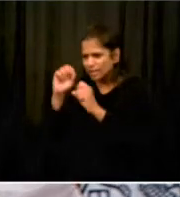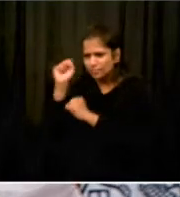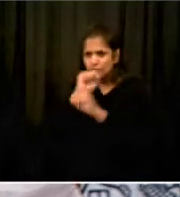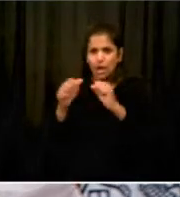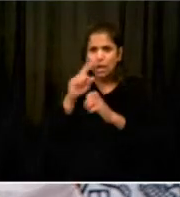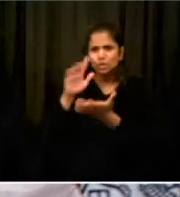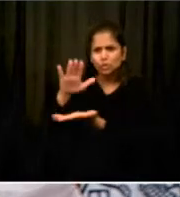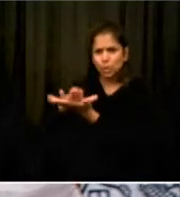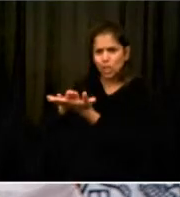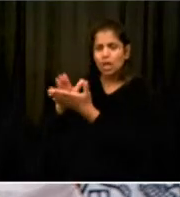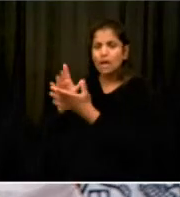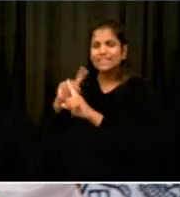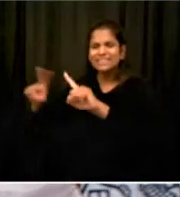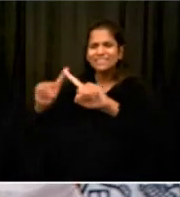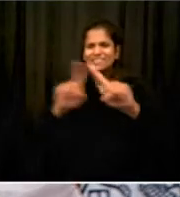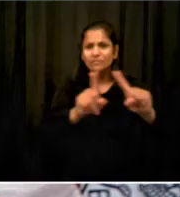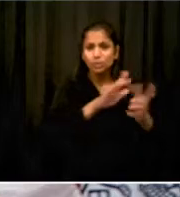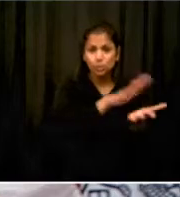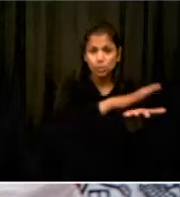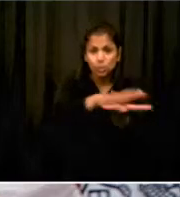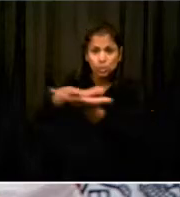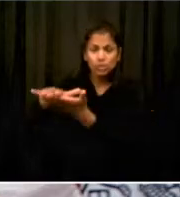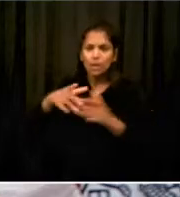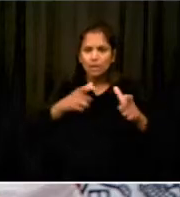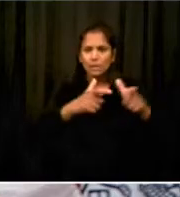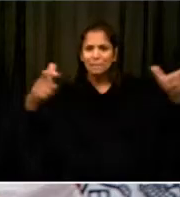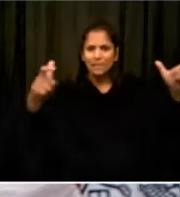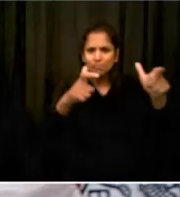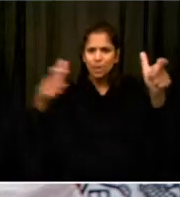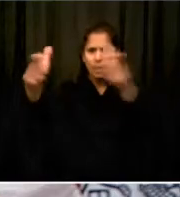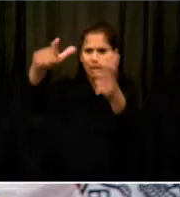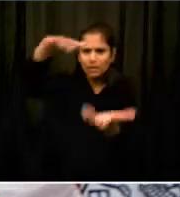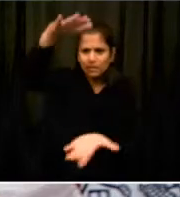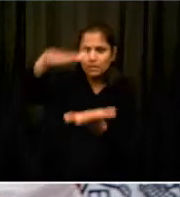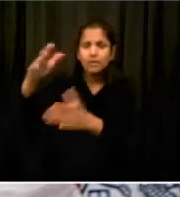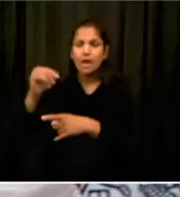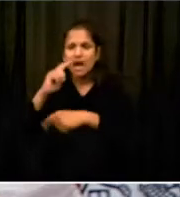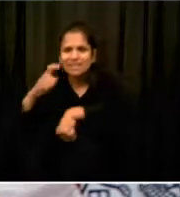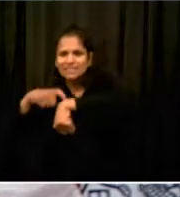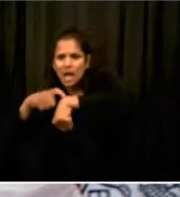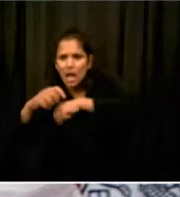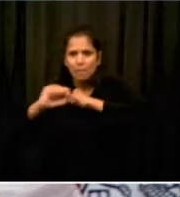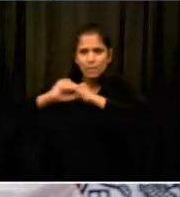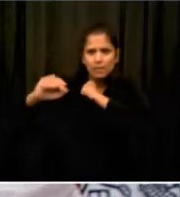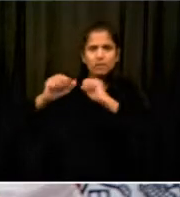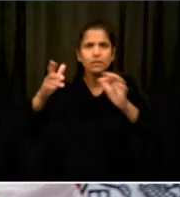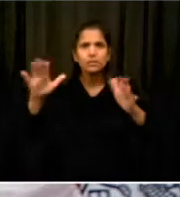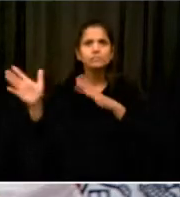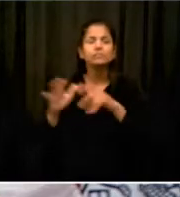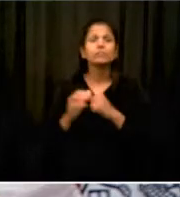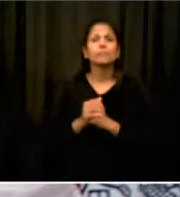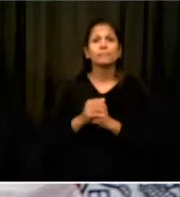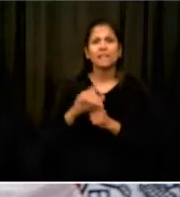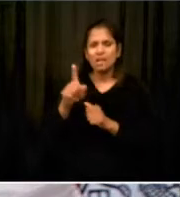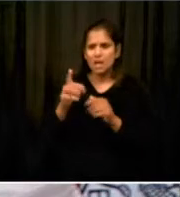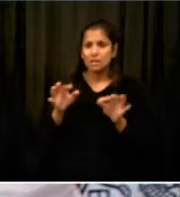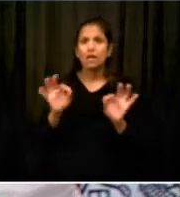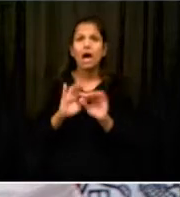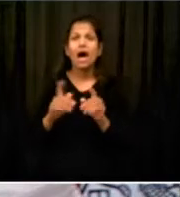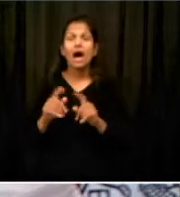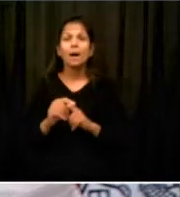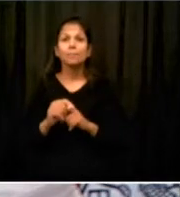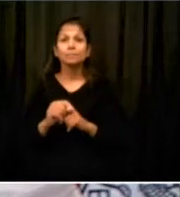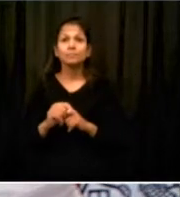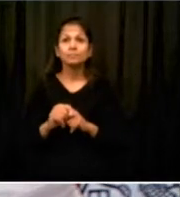going to show the people in New York City more and more in a very visual manner the work that's being done to prepare schools. We're going to get parents